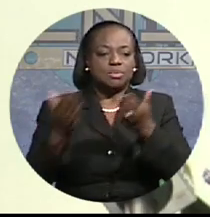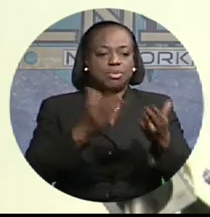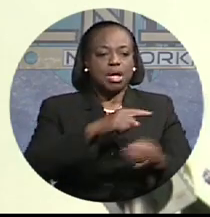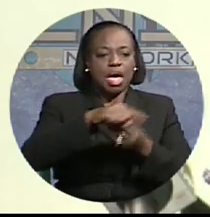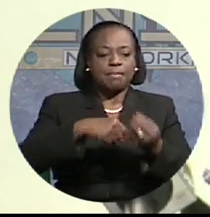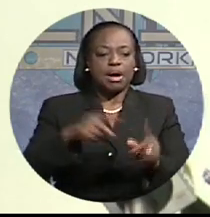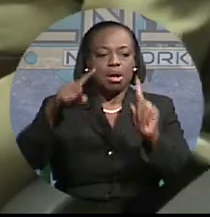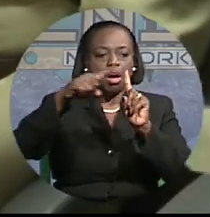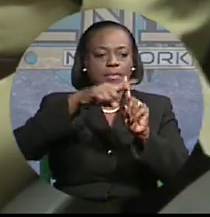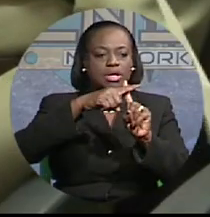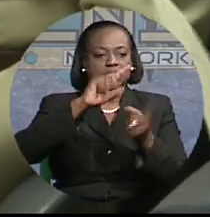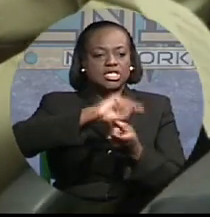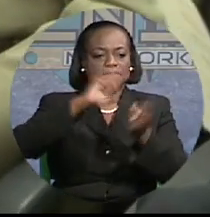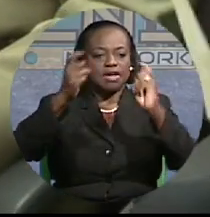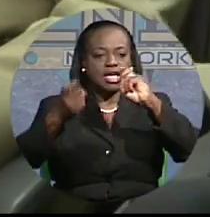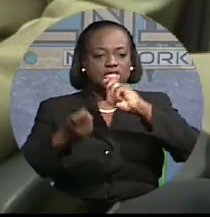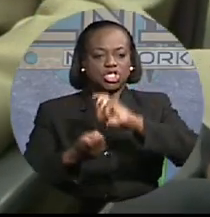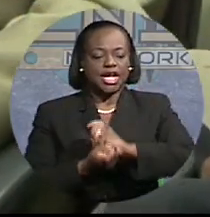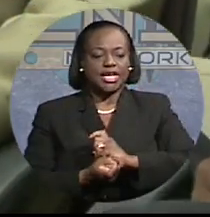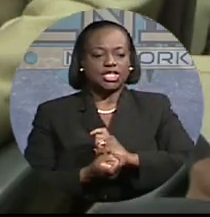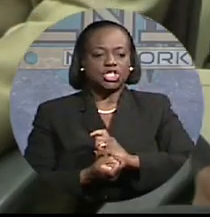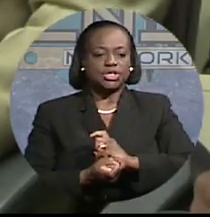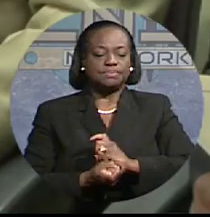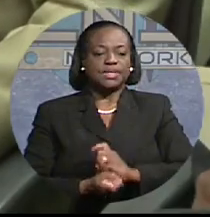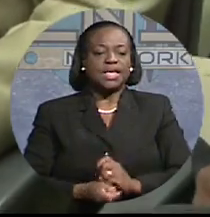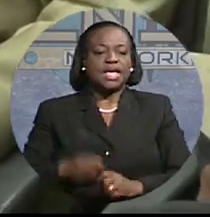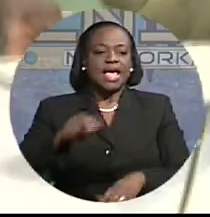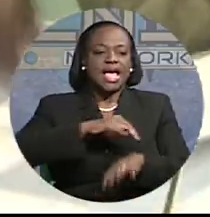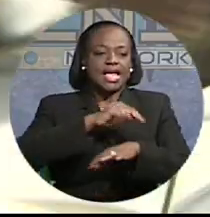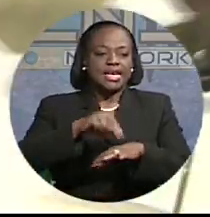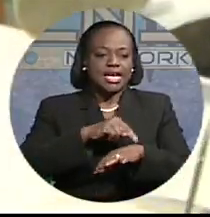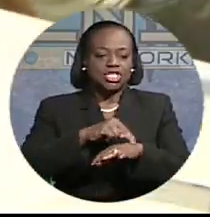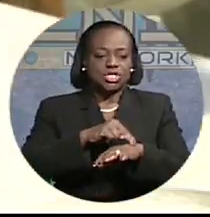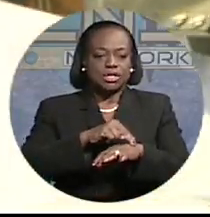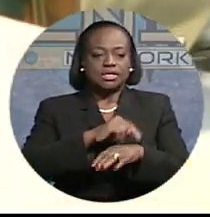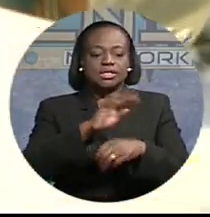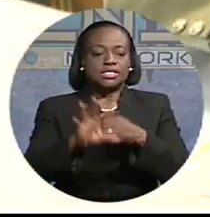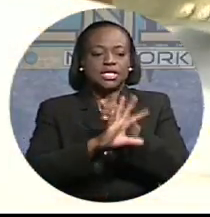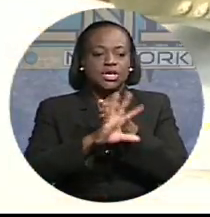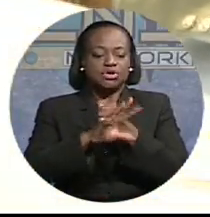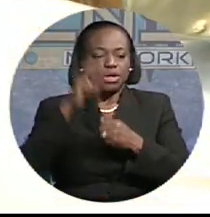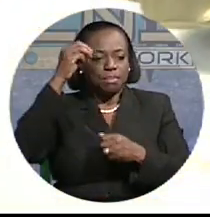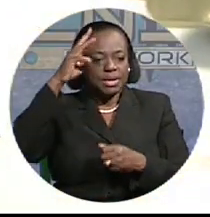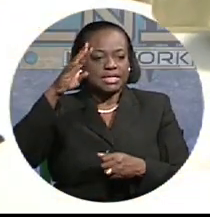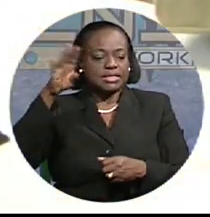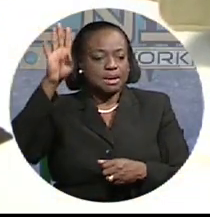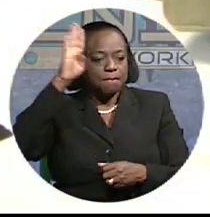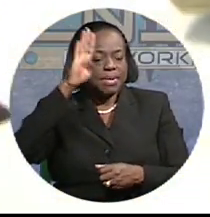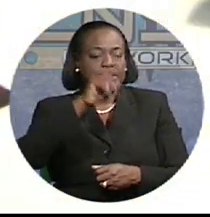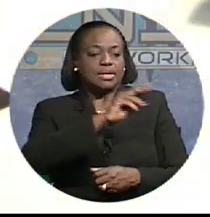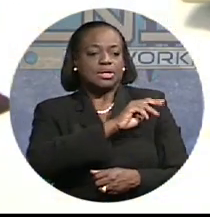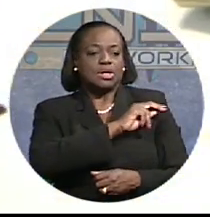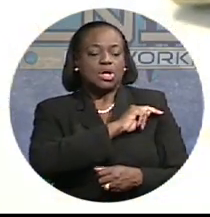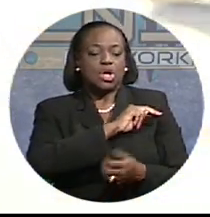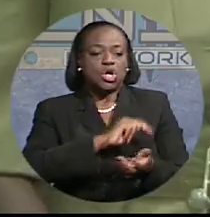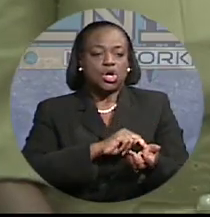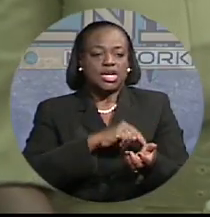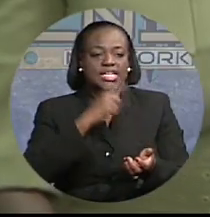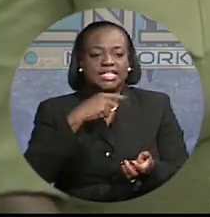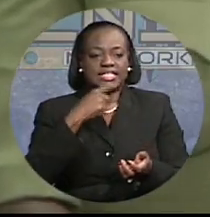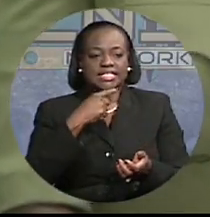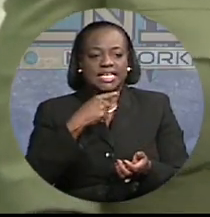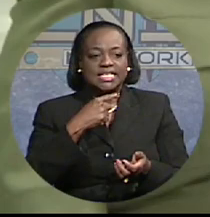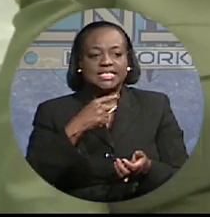positive change. National Security Minister Dr. Bernard Nottage explains that the agreement establishes further relations with the Canadian government in the field